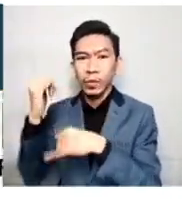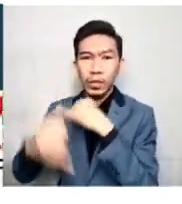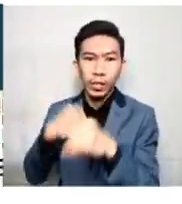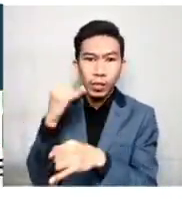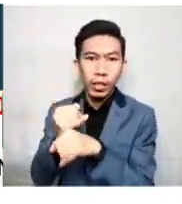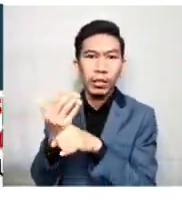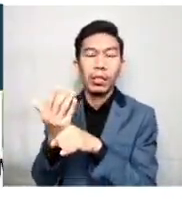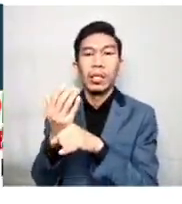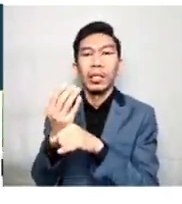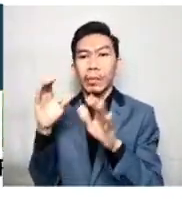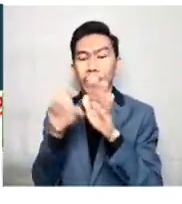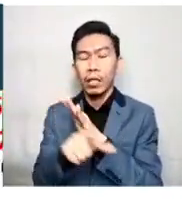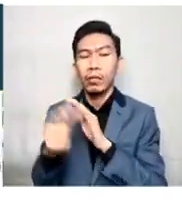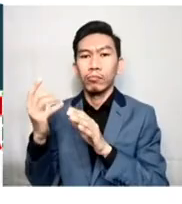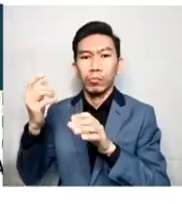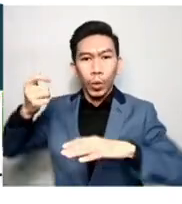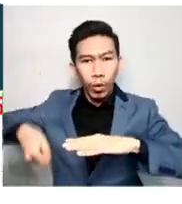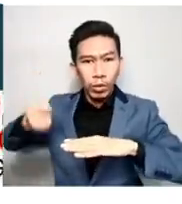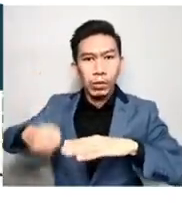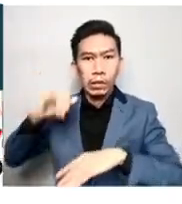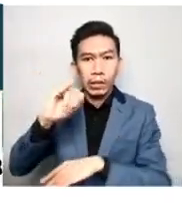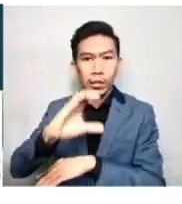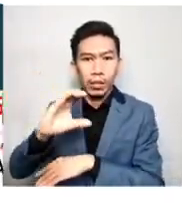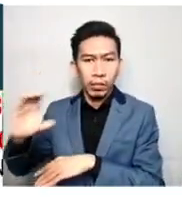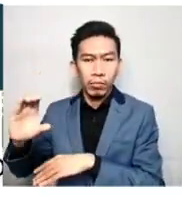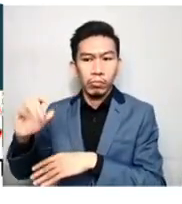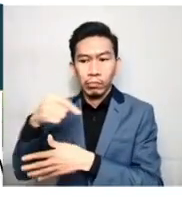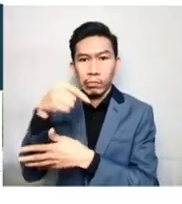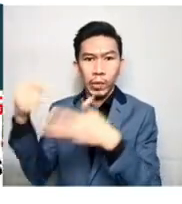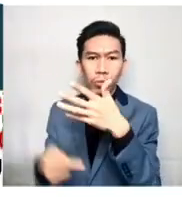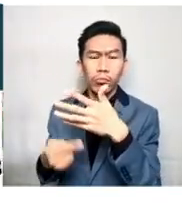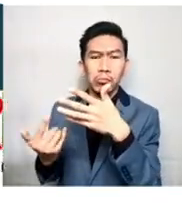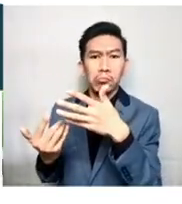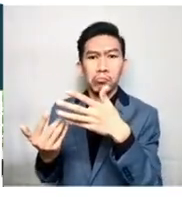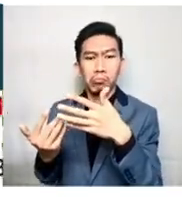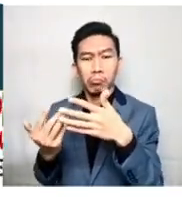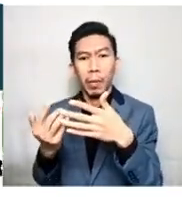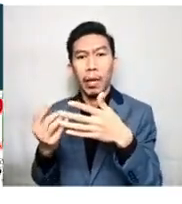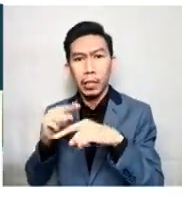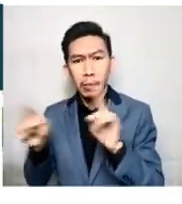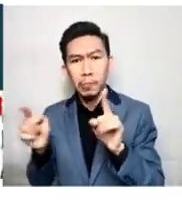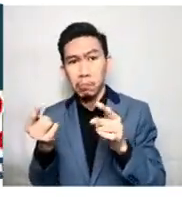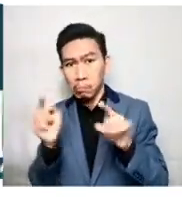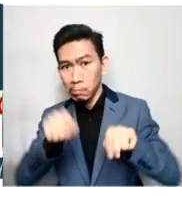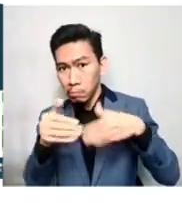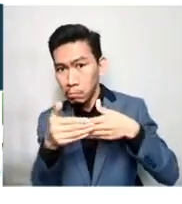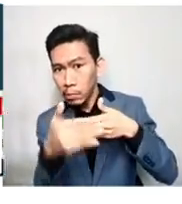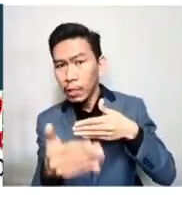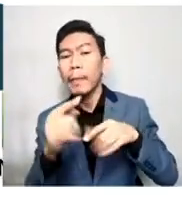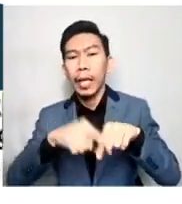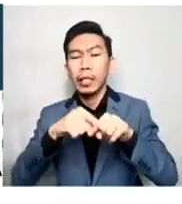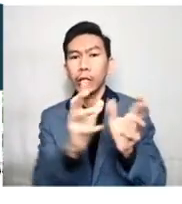Criminal Court. Of course, all these are dependent, you know, on how the people, on how civil society, on how communities